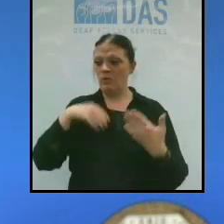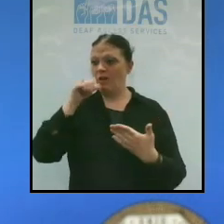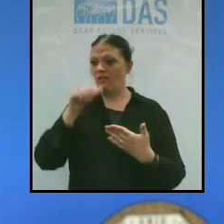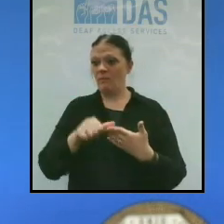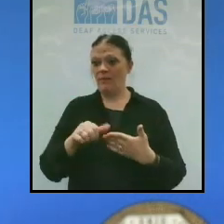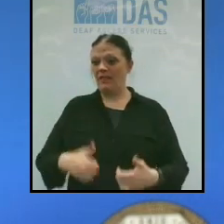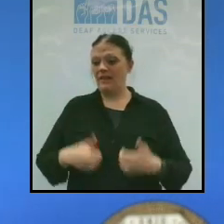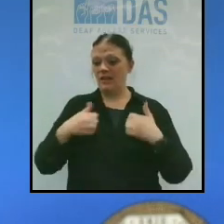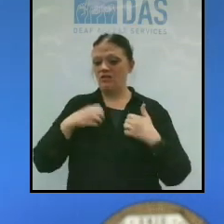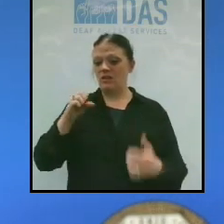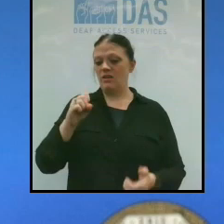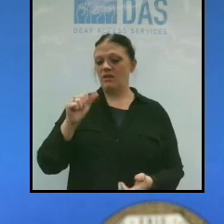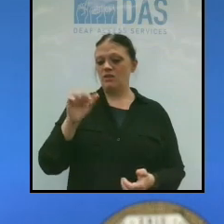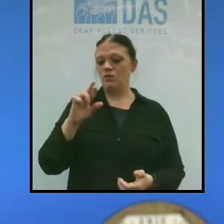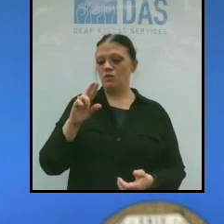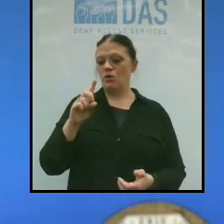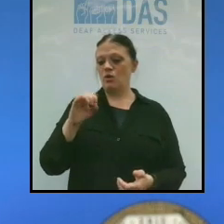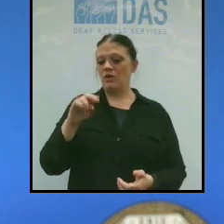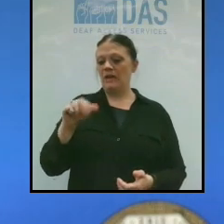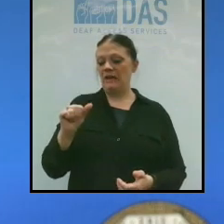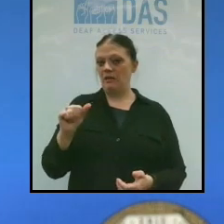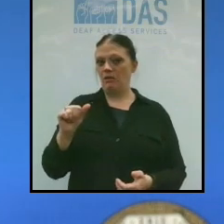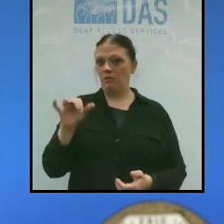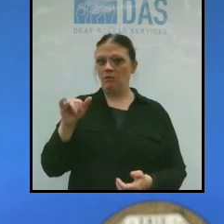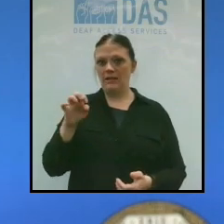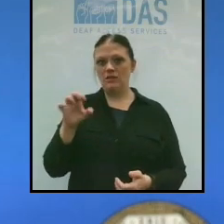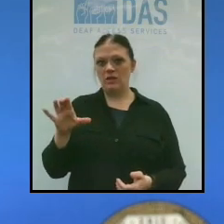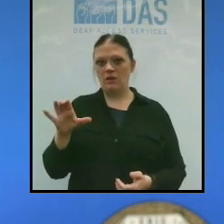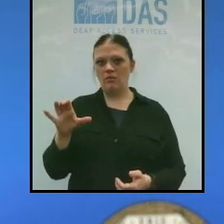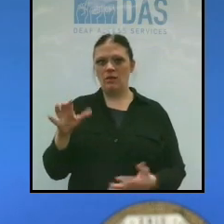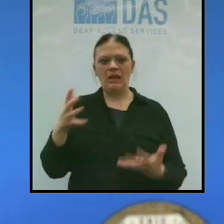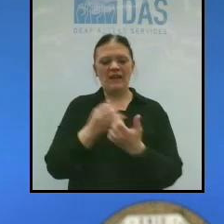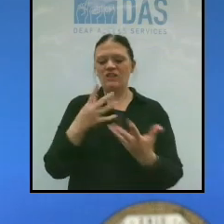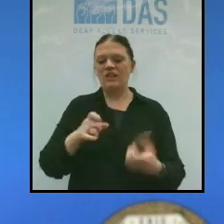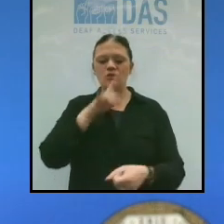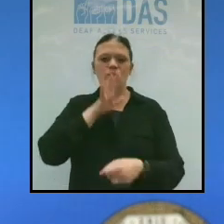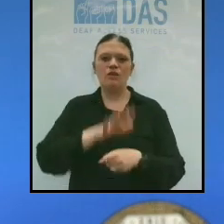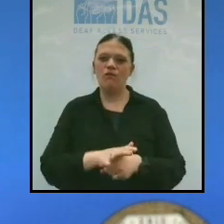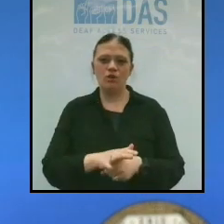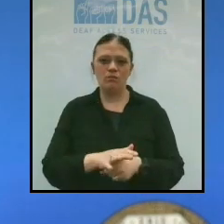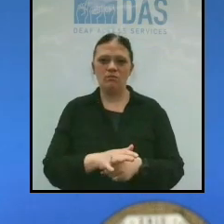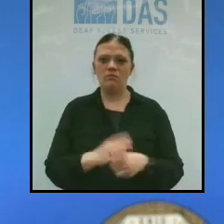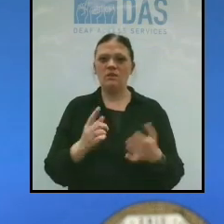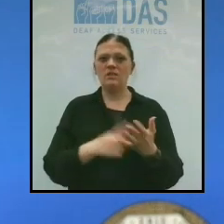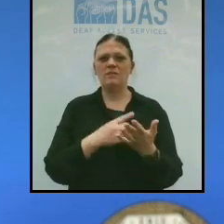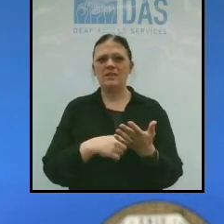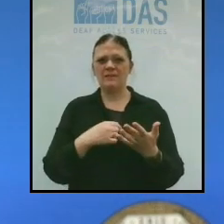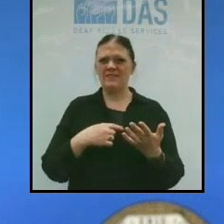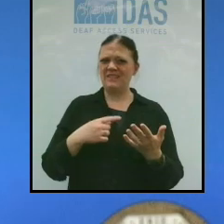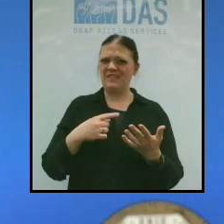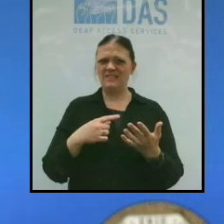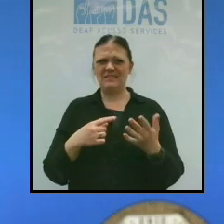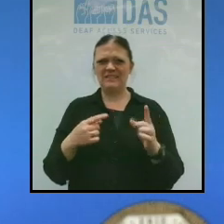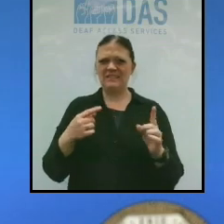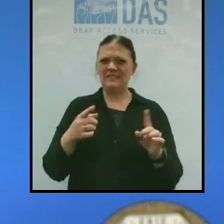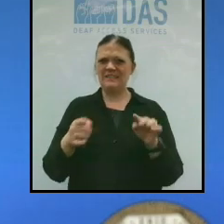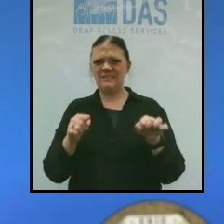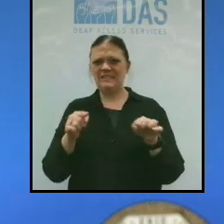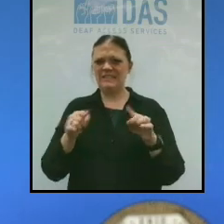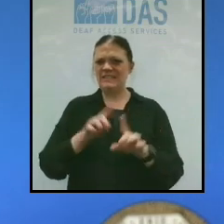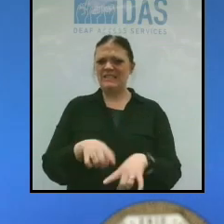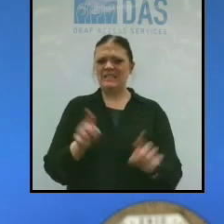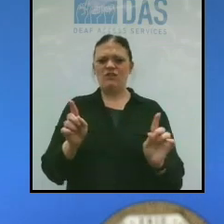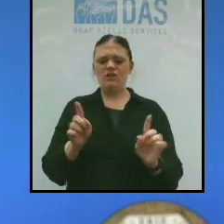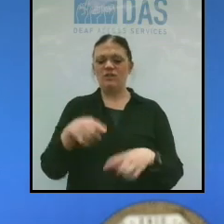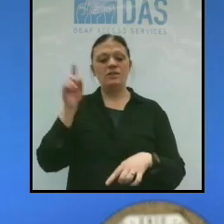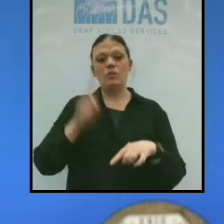that's Sardinia in Erie County. So a lot of that has to be confirmed, and sometimes there's some discrepancies that cause the data to just not be